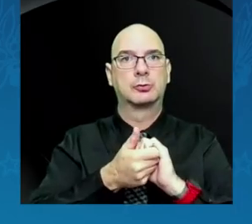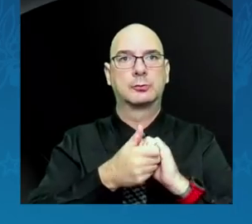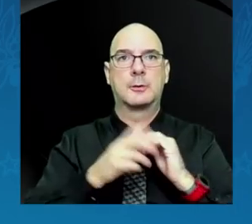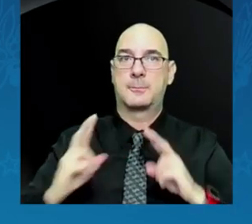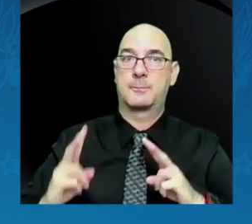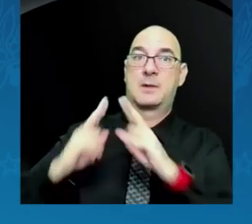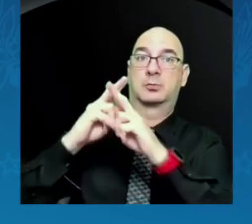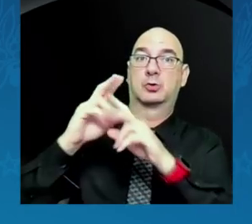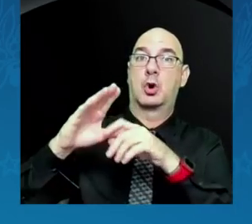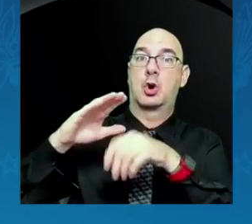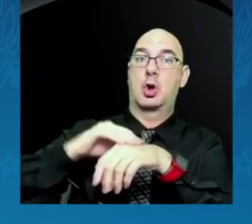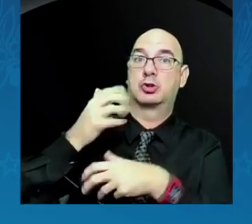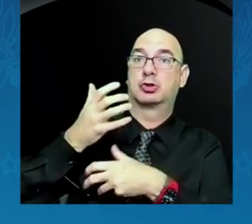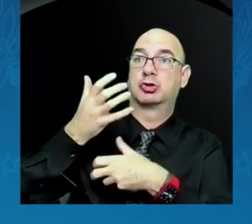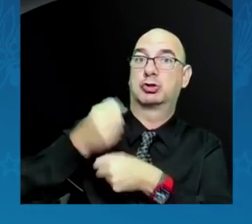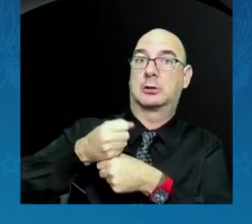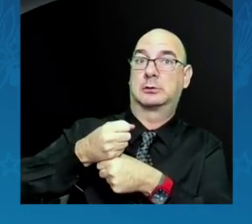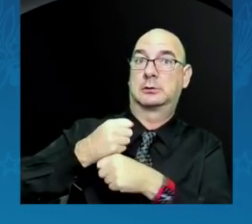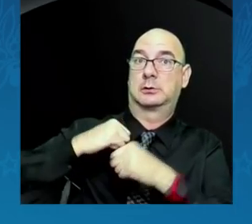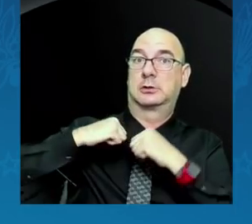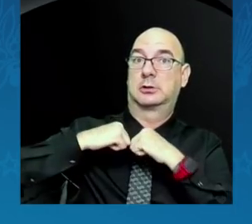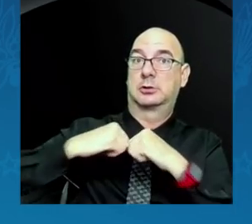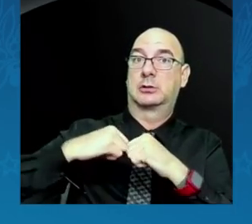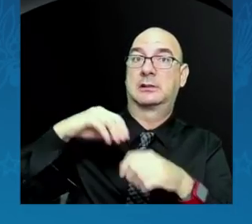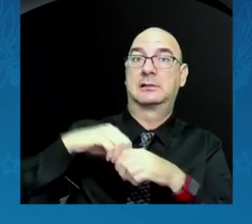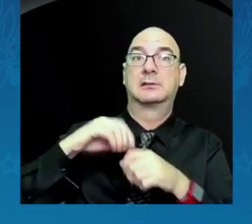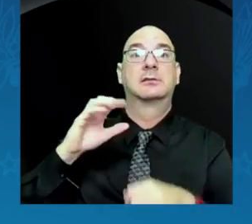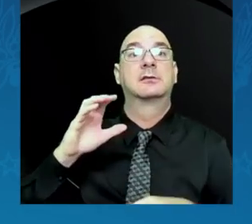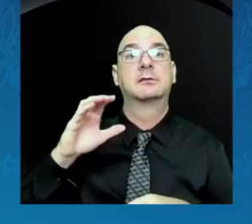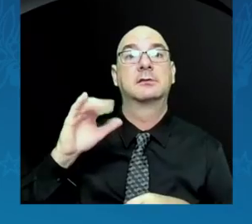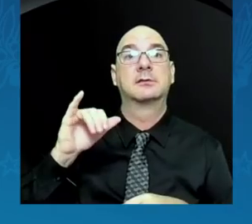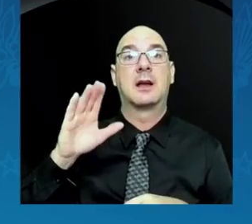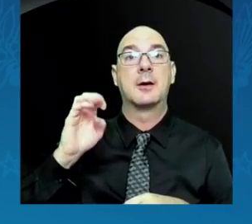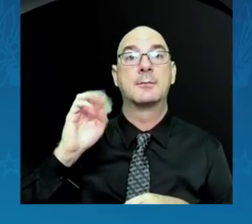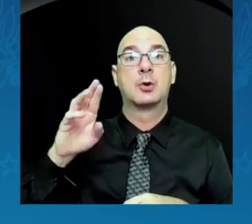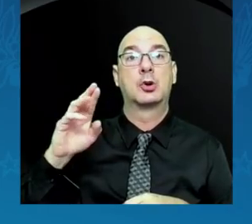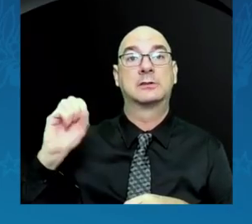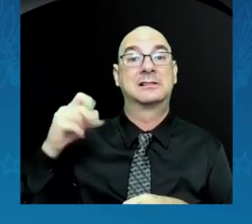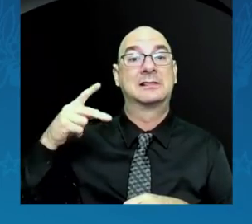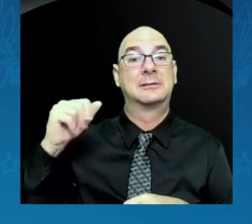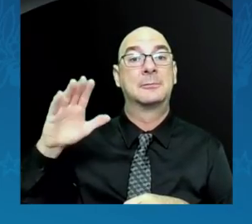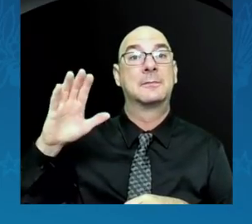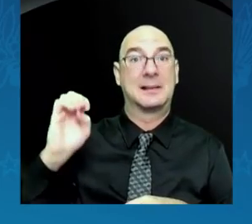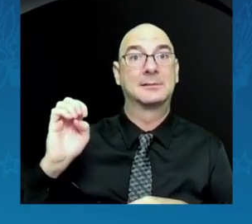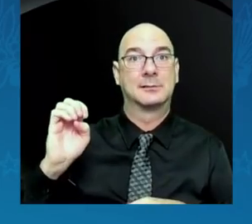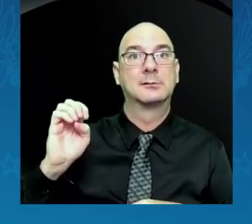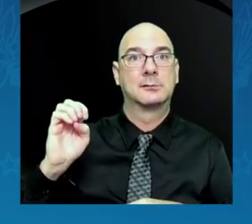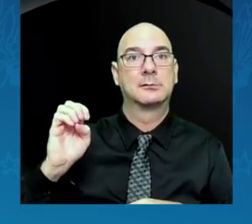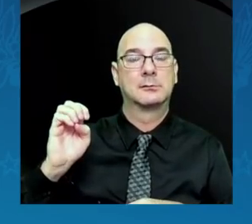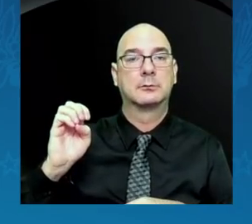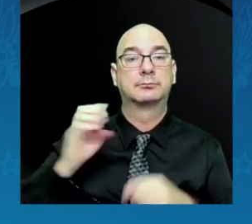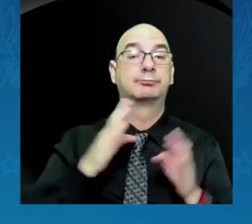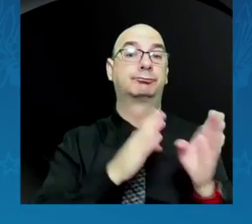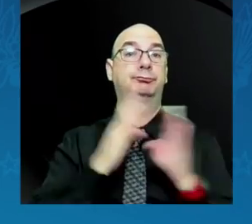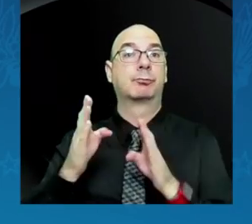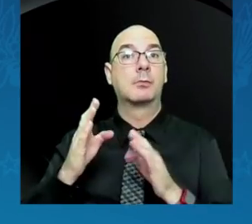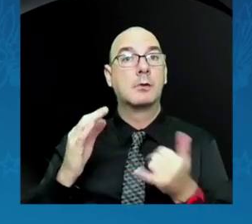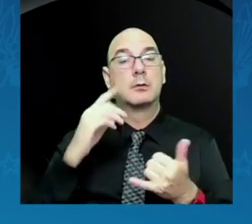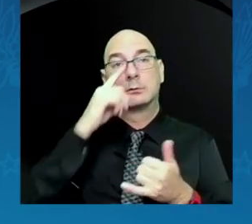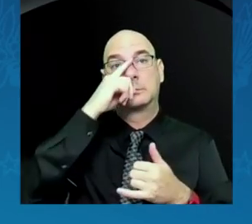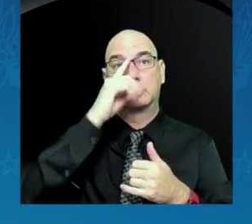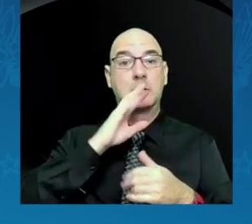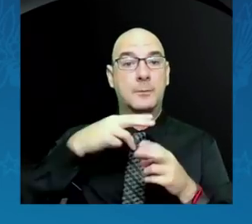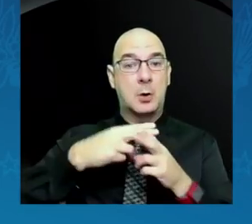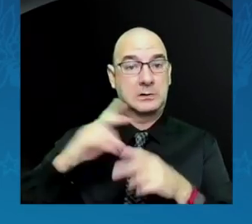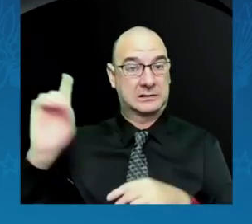Cyberspace. We talked about democratic elections. It's a challenge for all of us on the